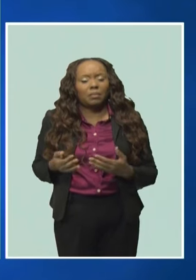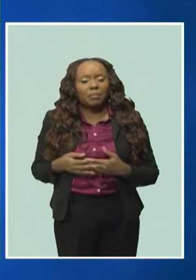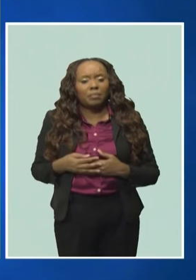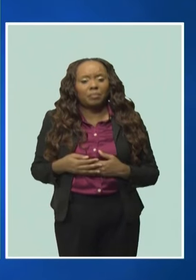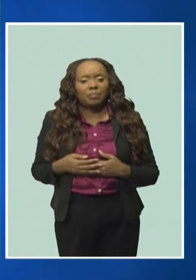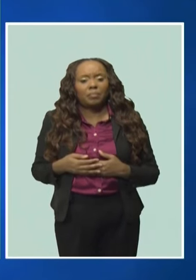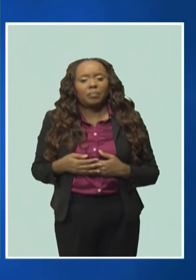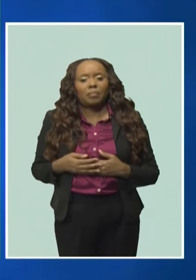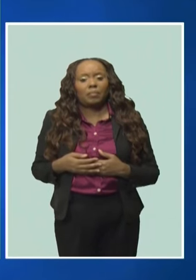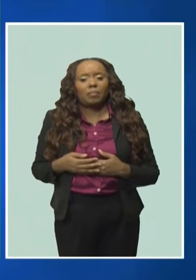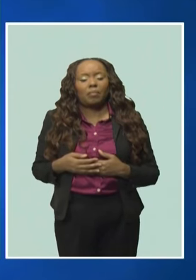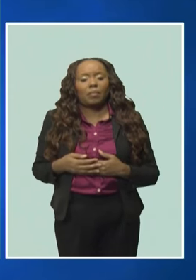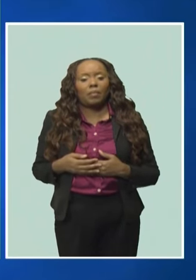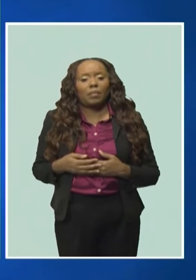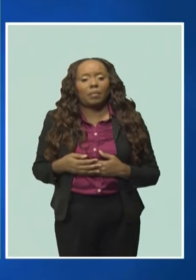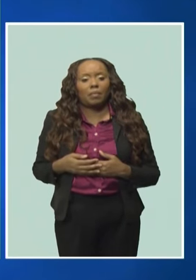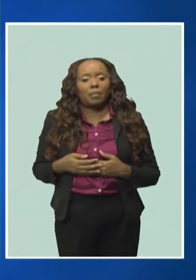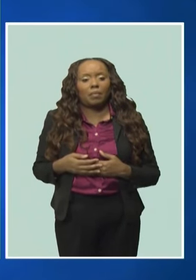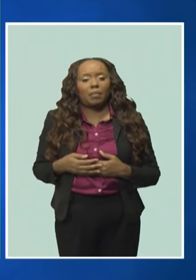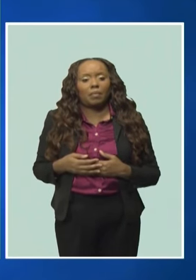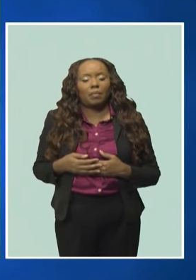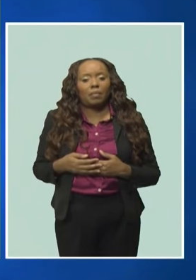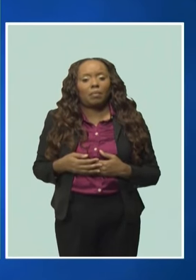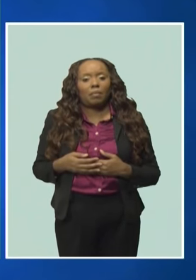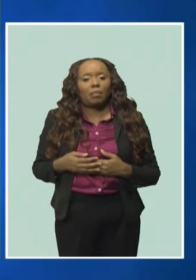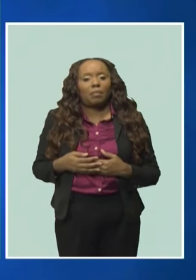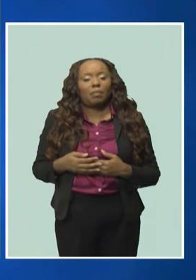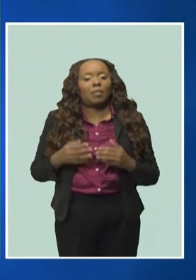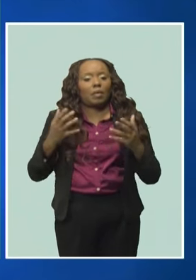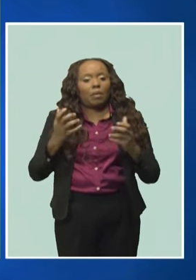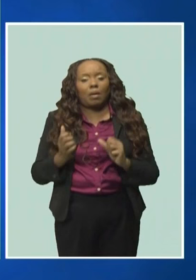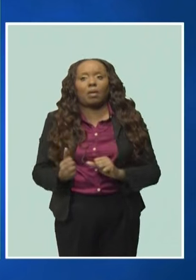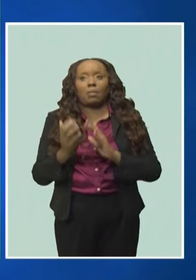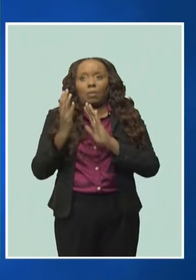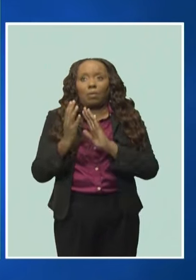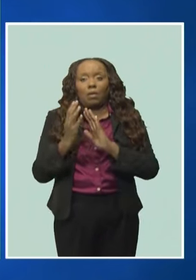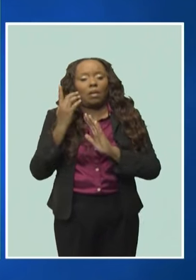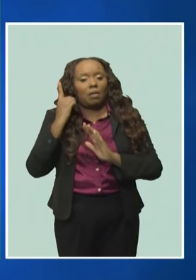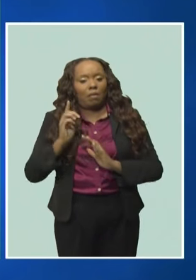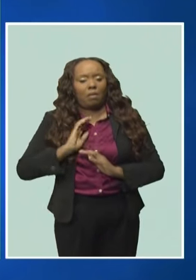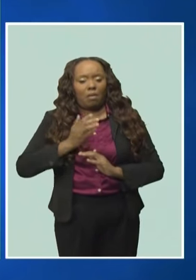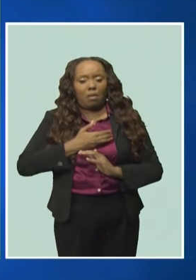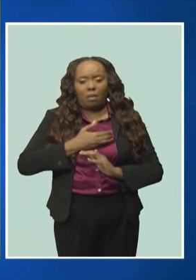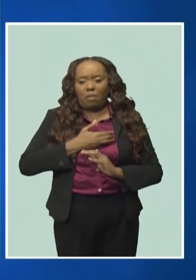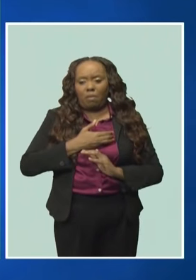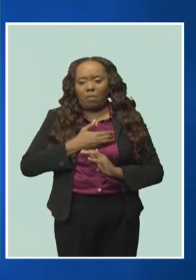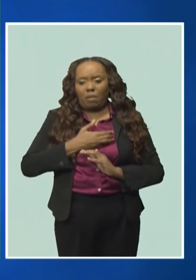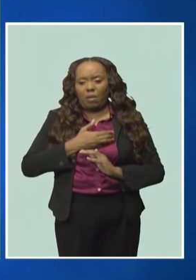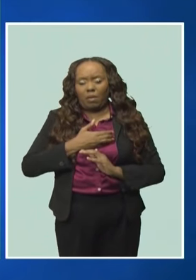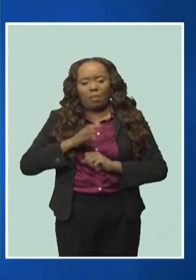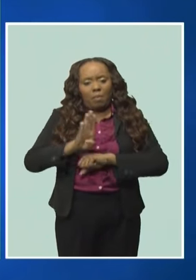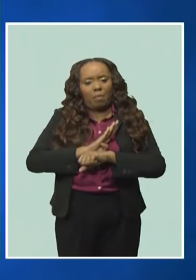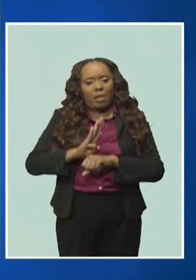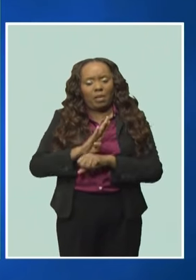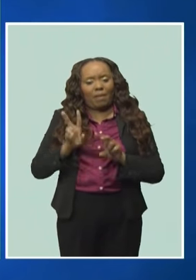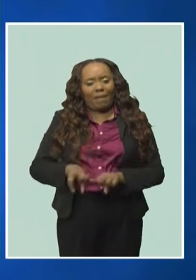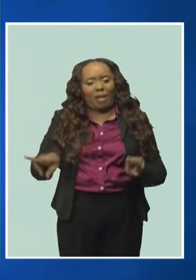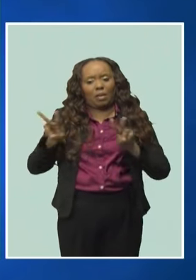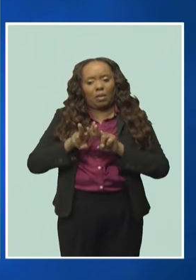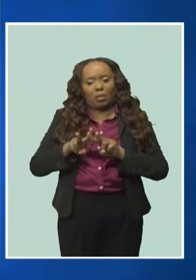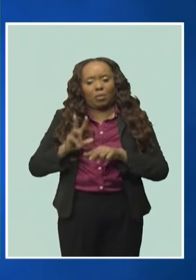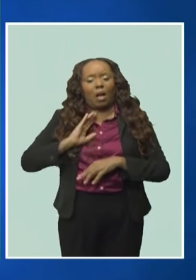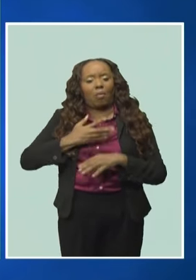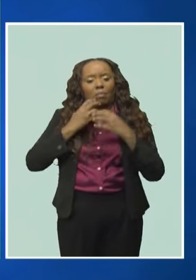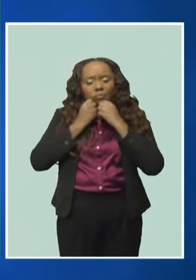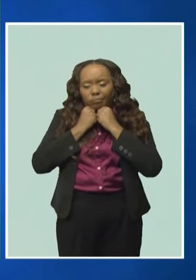again, a more values-based approach to innovation and how we do R&D and why we do R&D